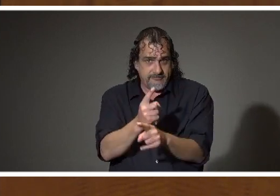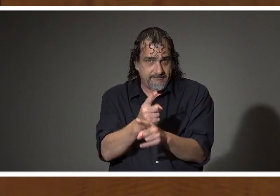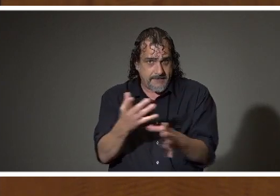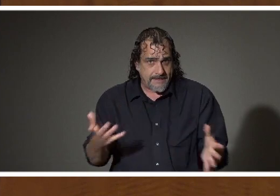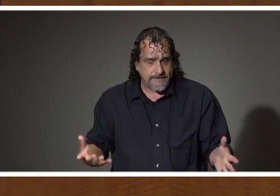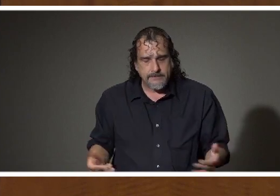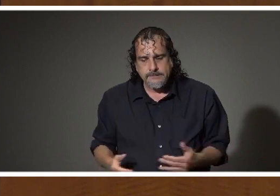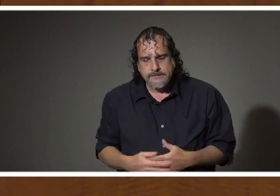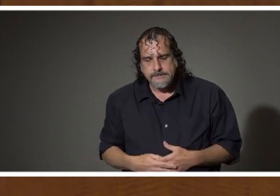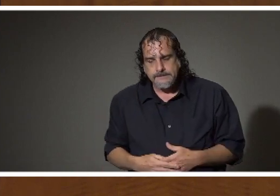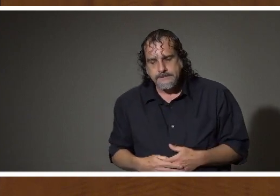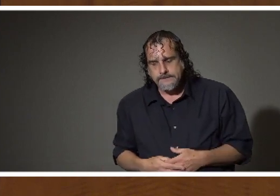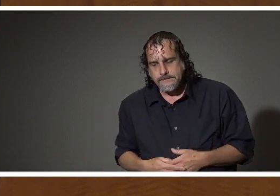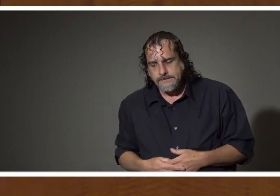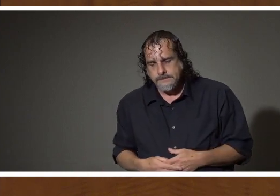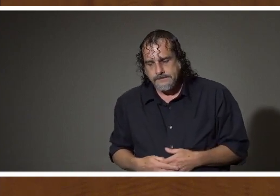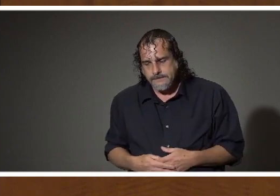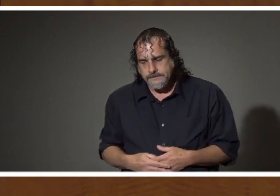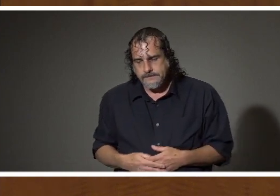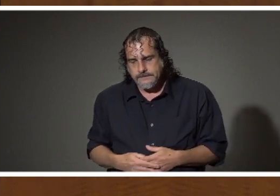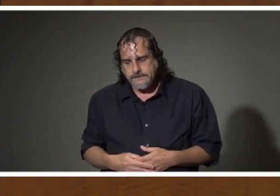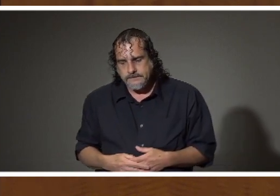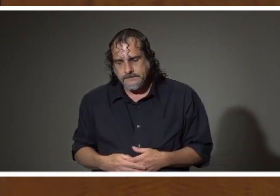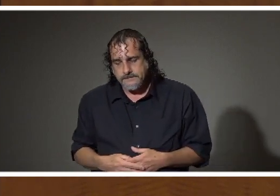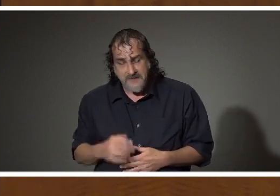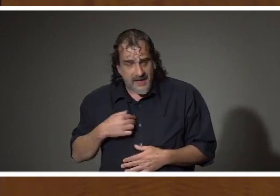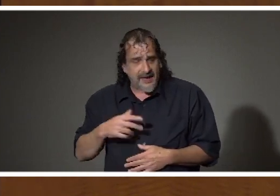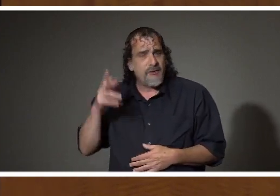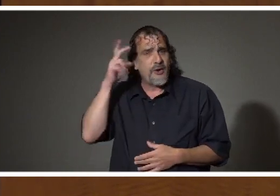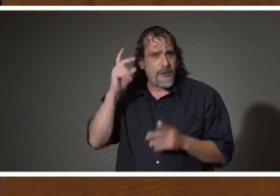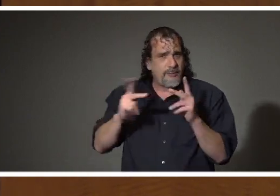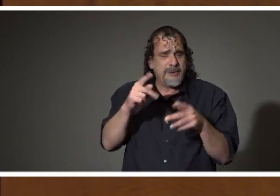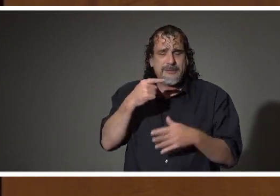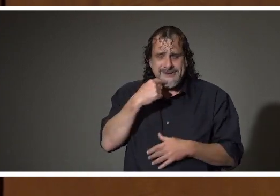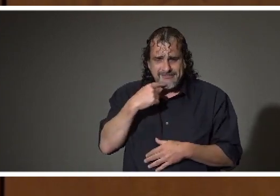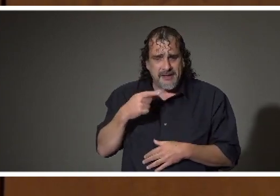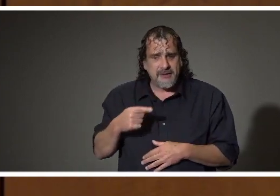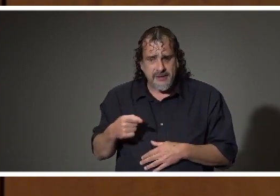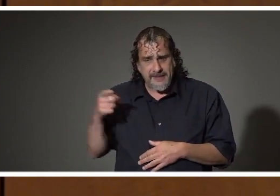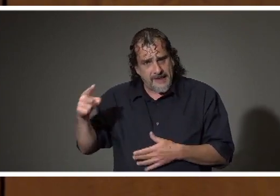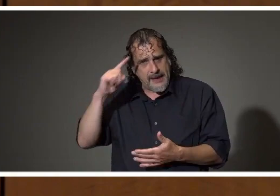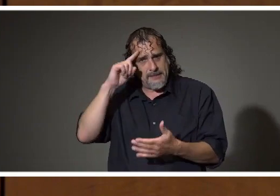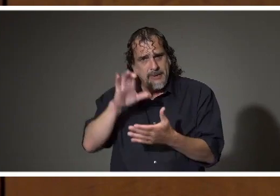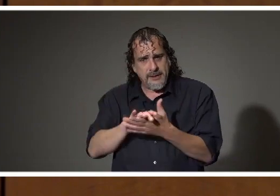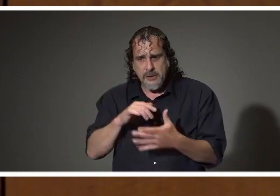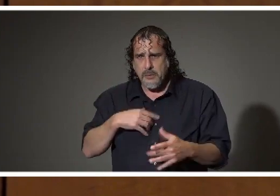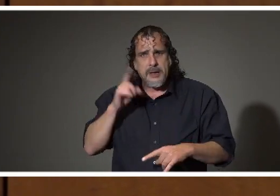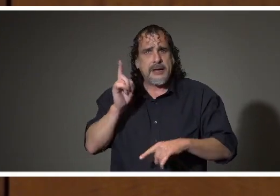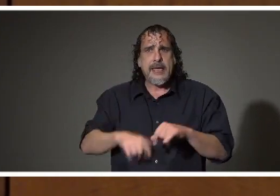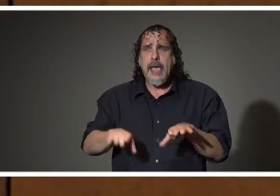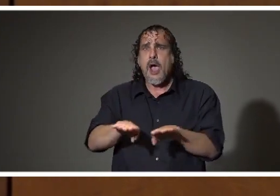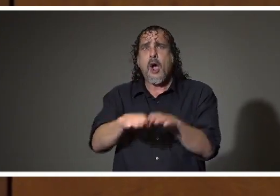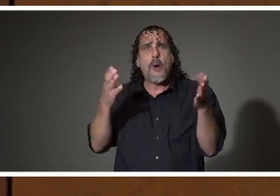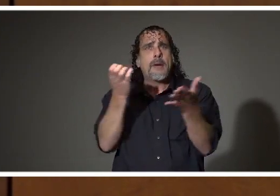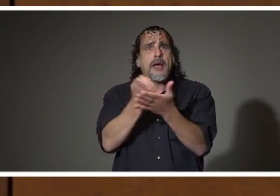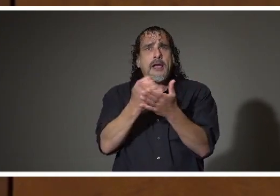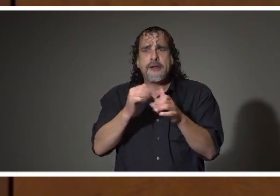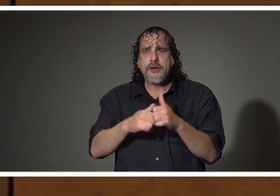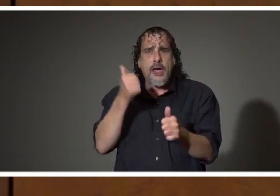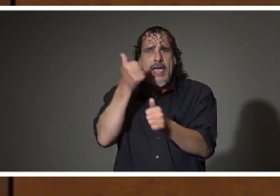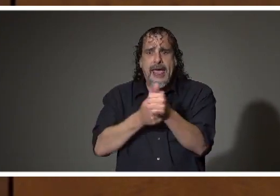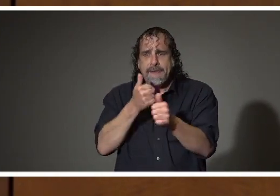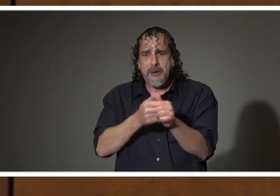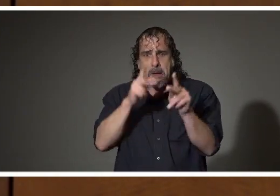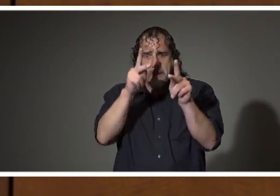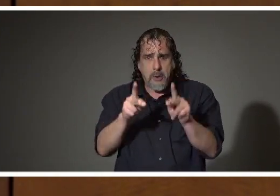you, I mean, there are those, and I've heard them say it, there are those who believe that basically we can't open up our economy until every single Mississippian